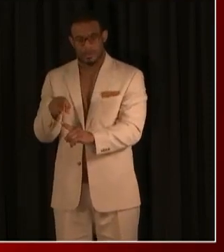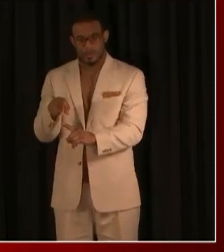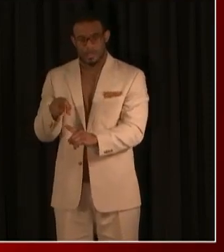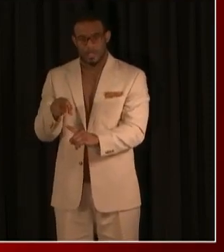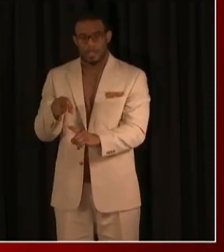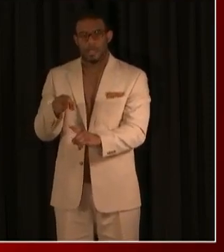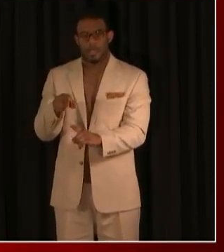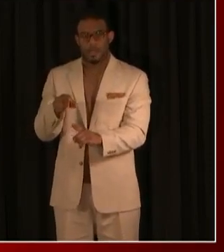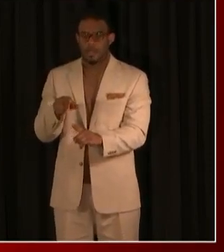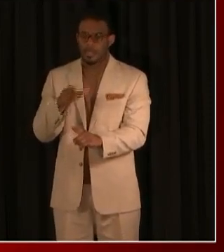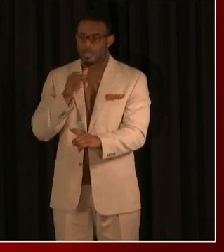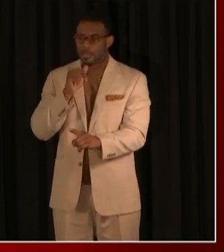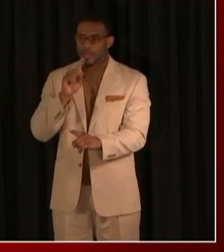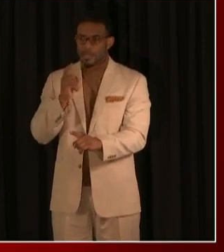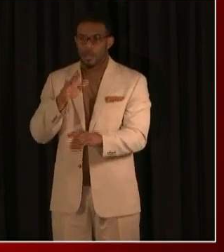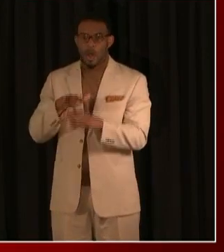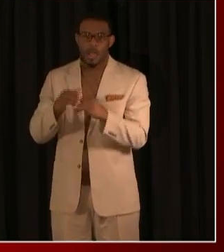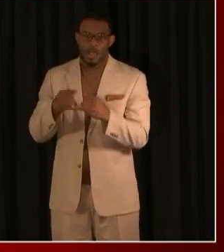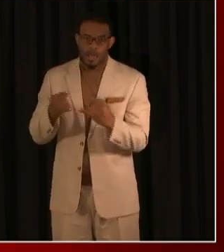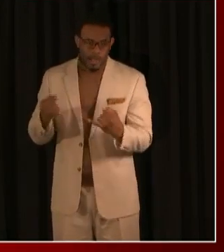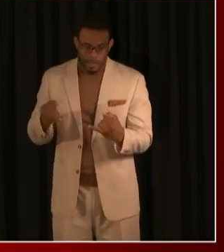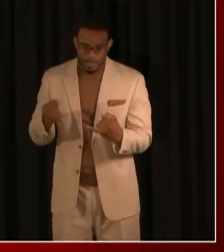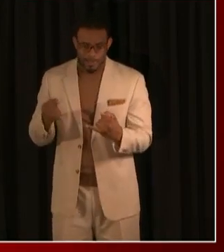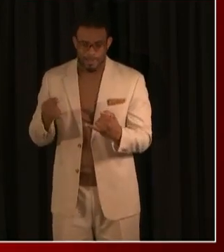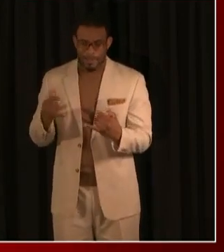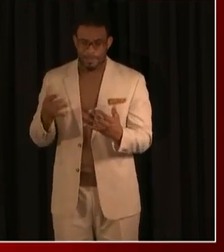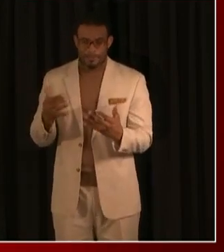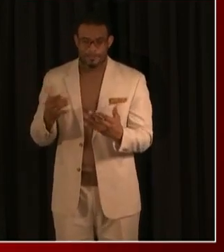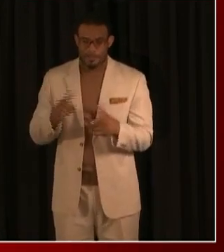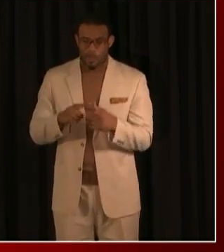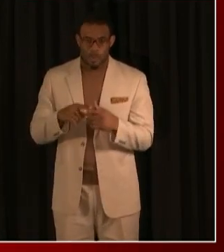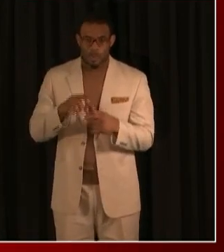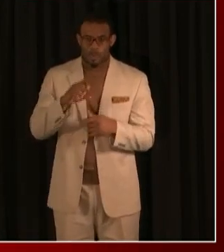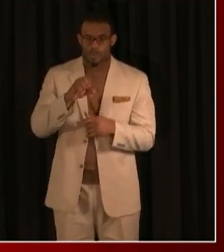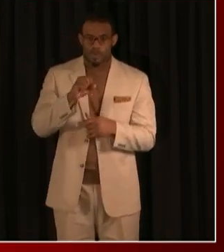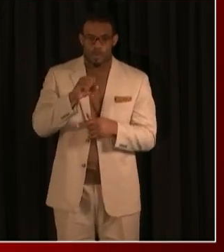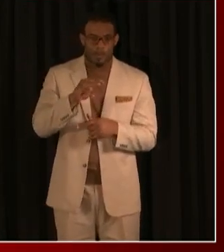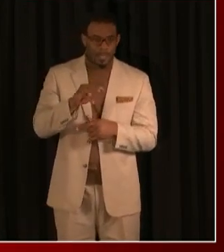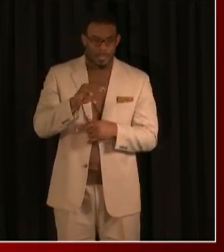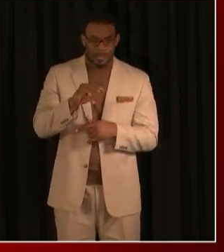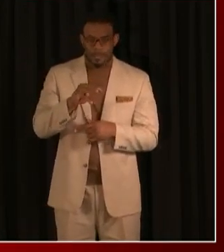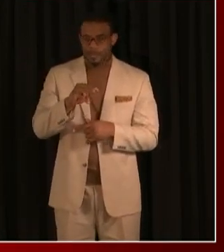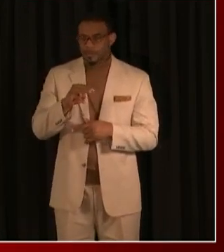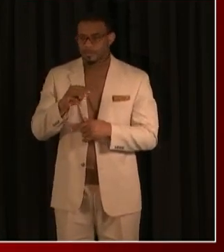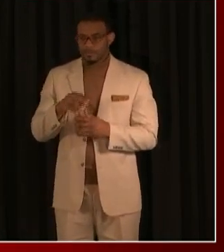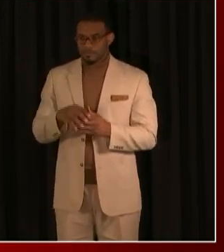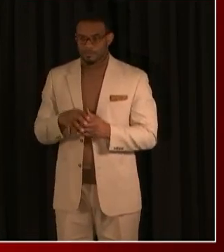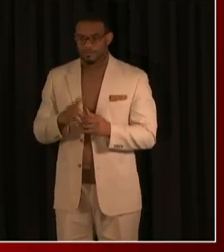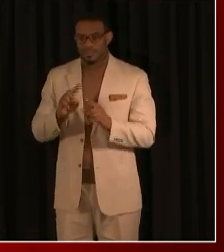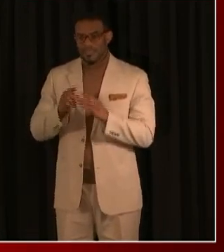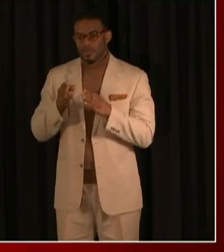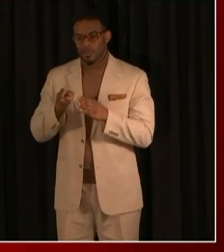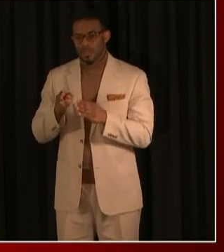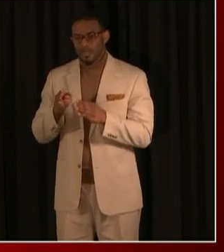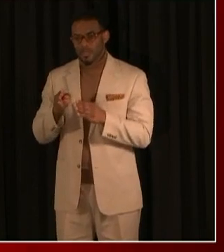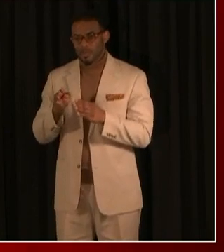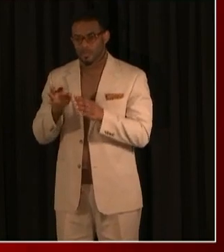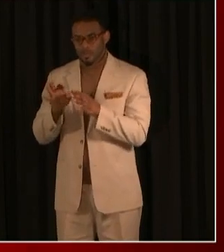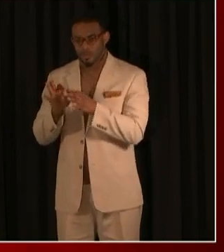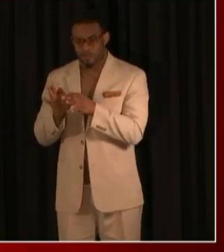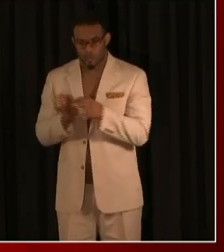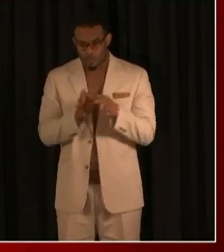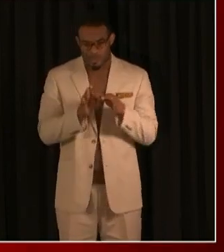well through not just online or social media ways of reaching